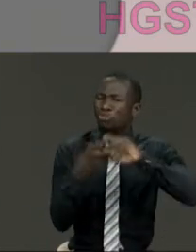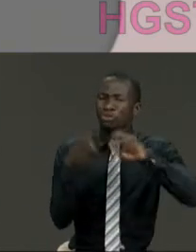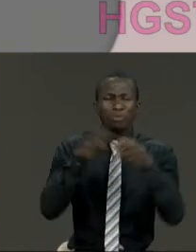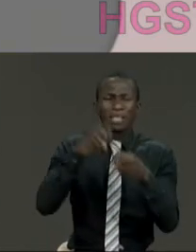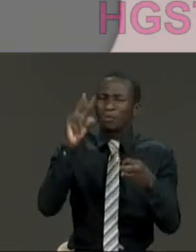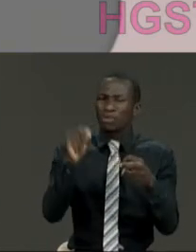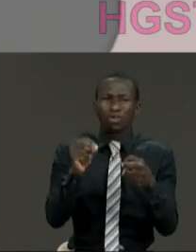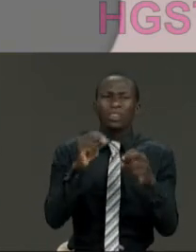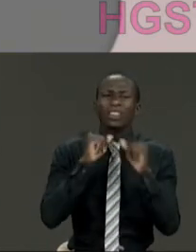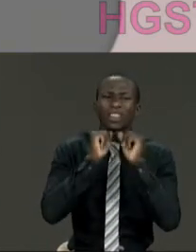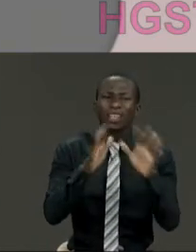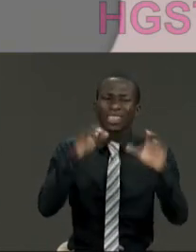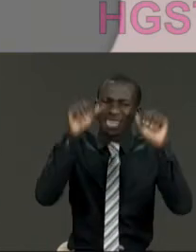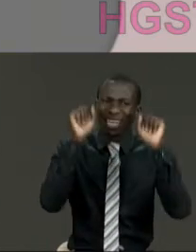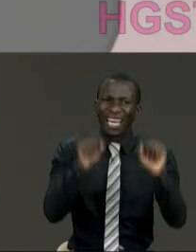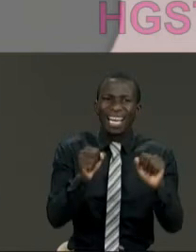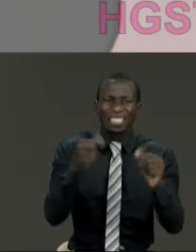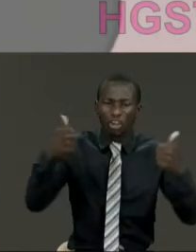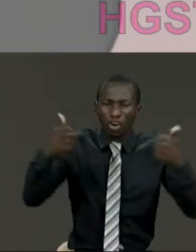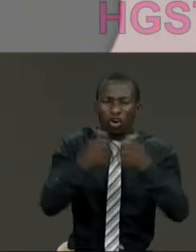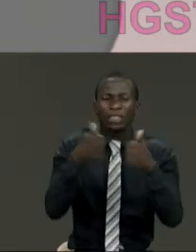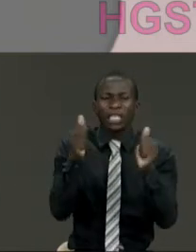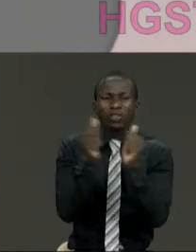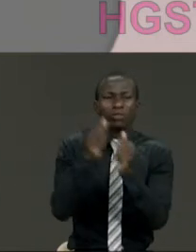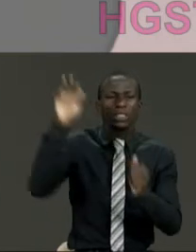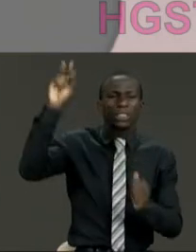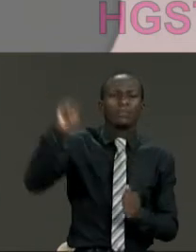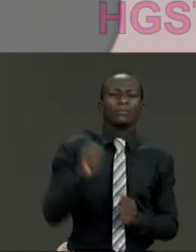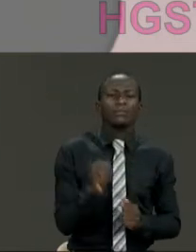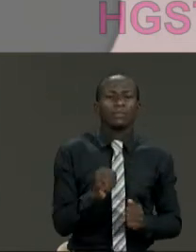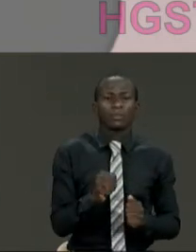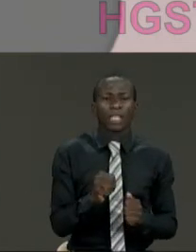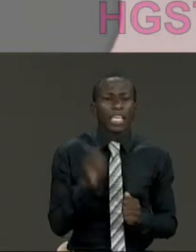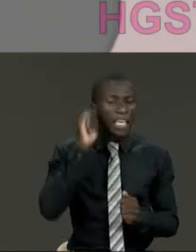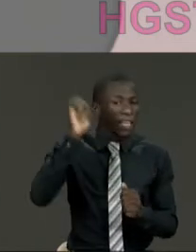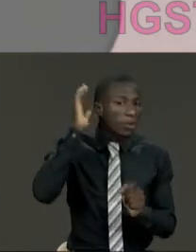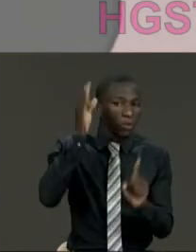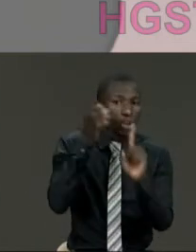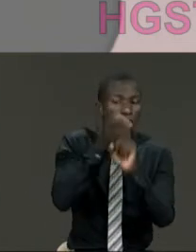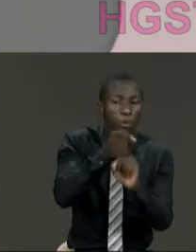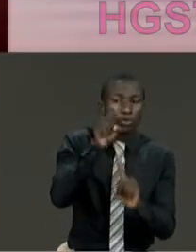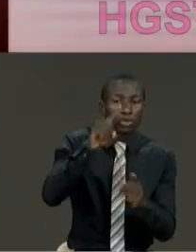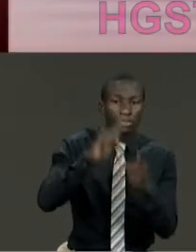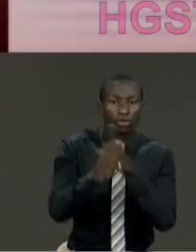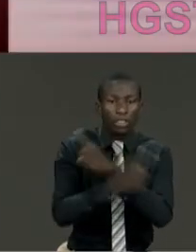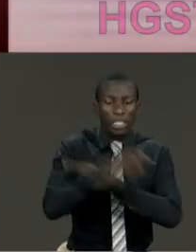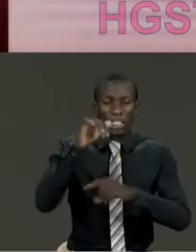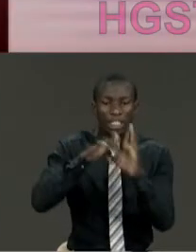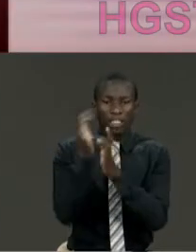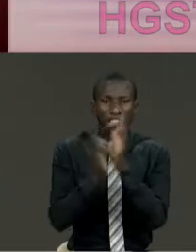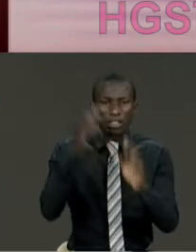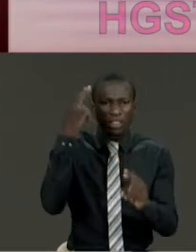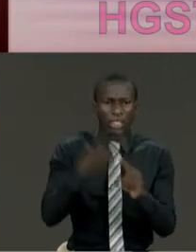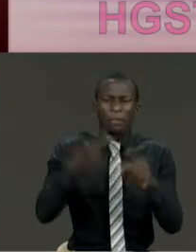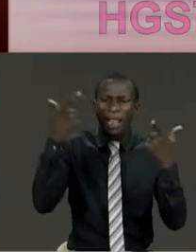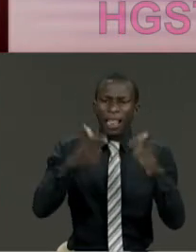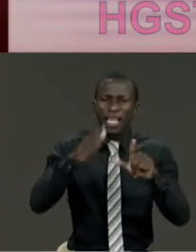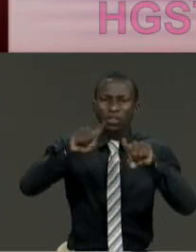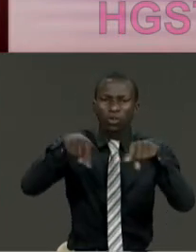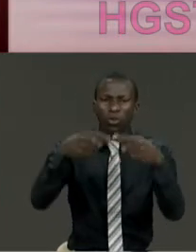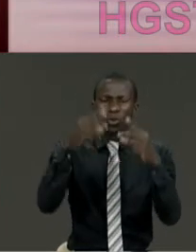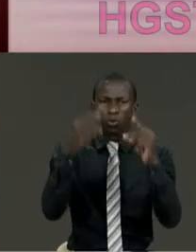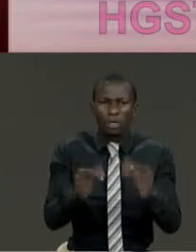him when he's holding you up. He will hold you, uphold you today in Jesus' name. Let's go quickly to know what